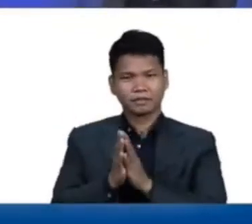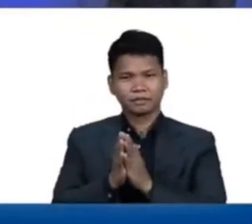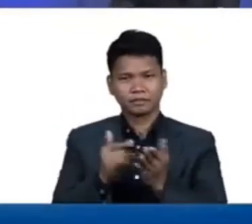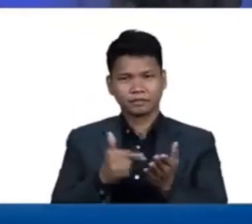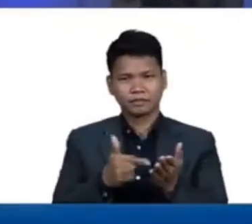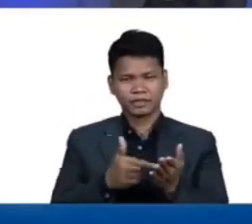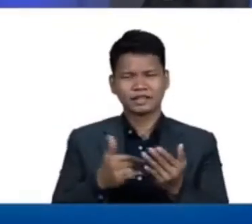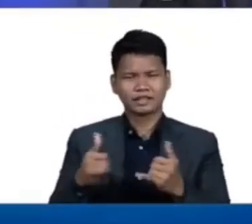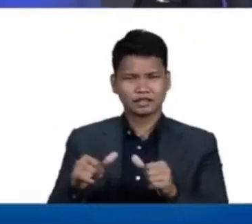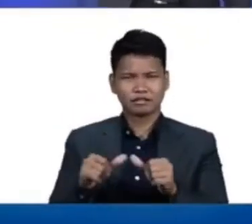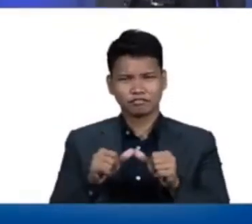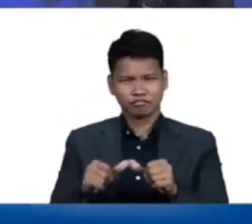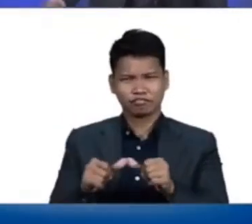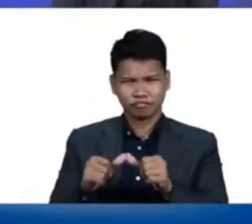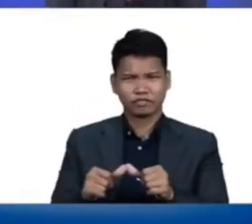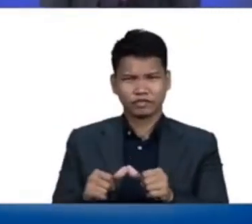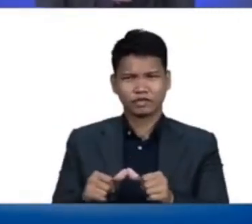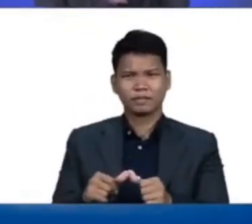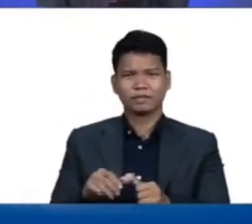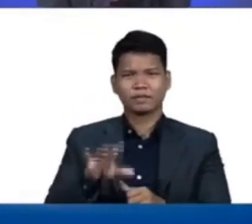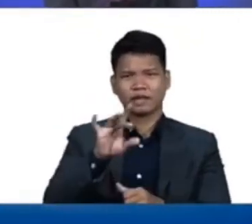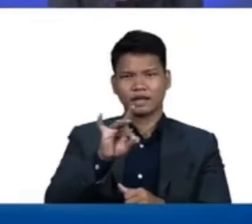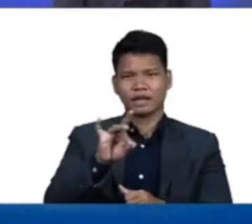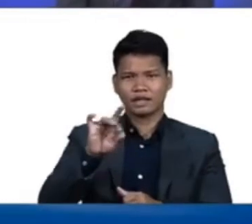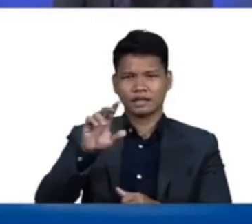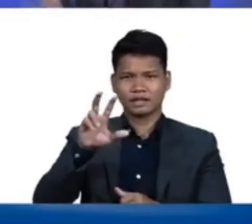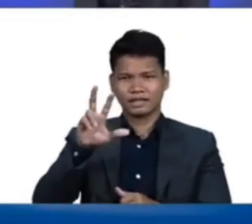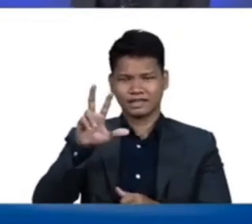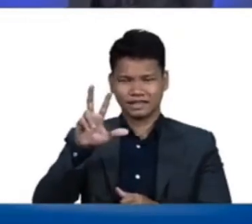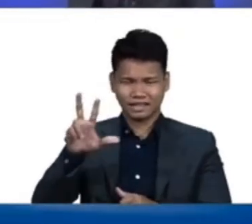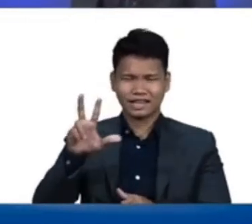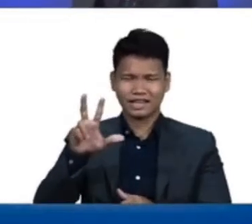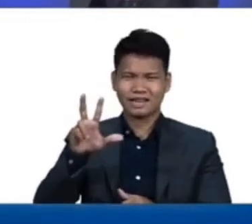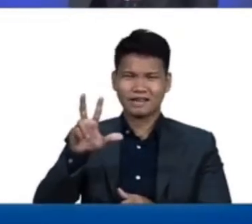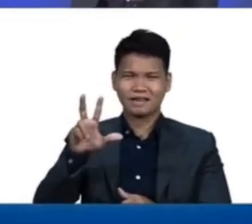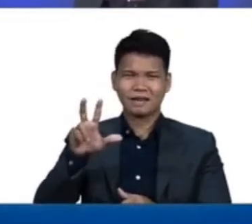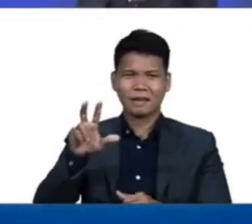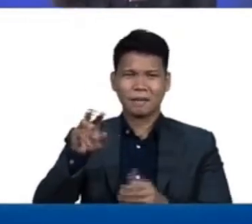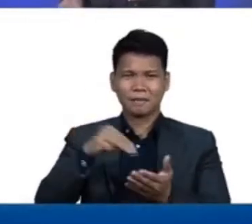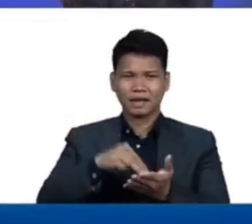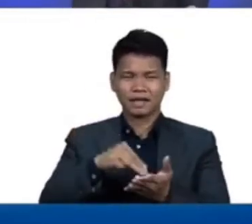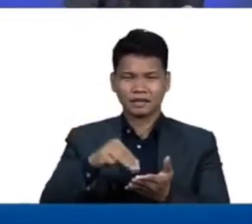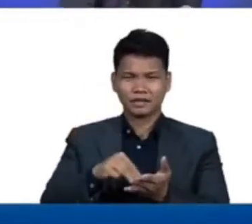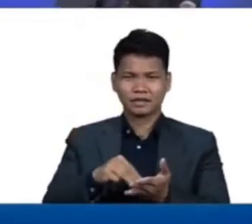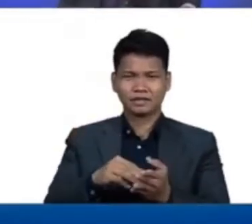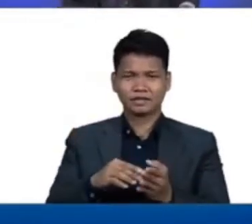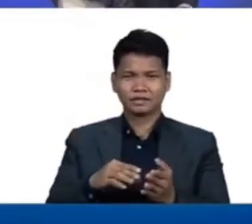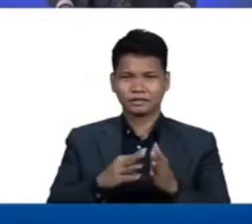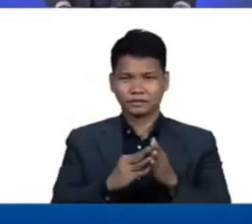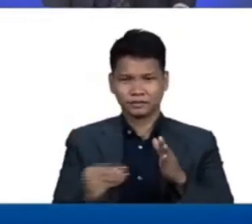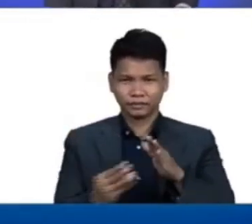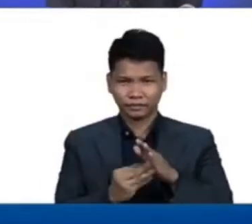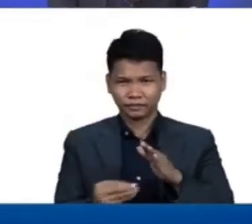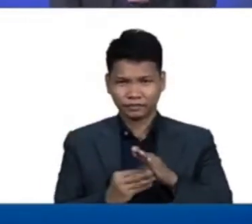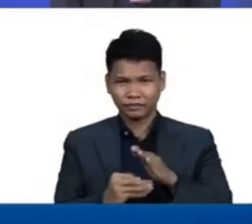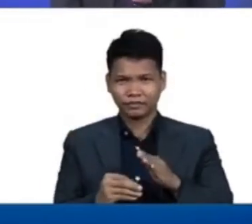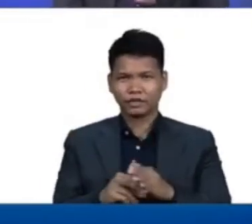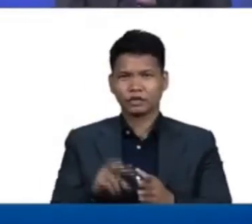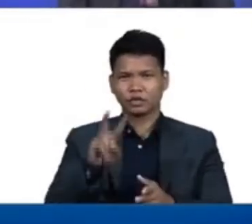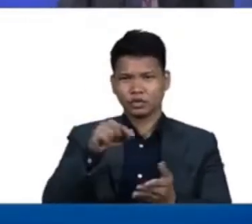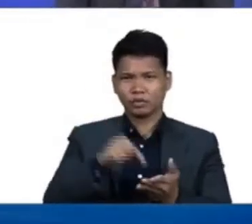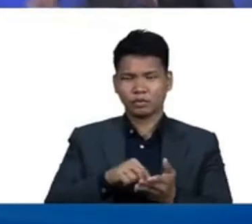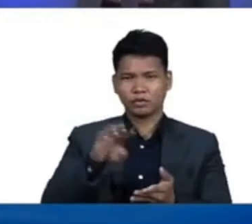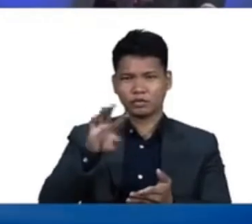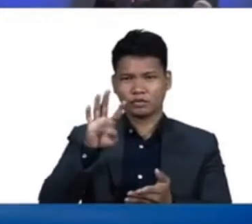world's best seller with 83 million copies sold a year americans spent 2.4 billion dollars